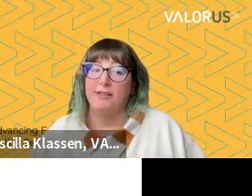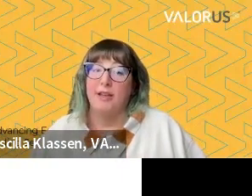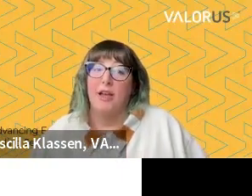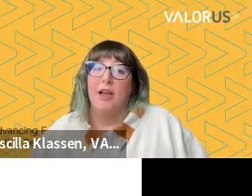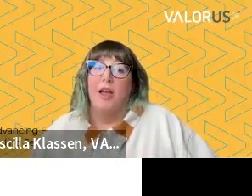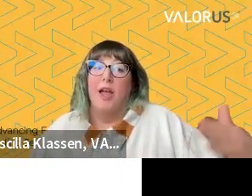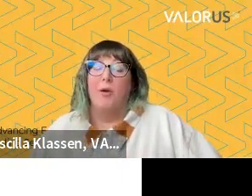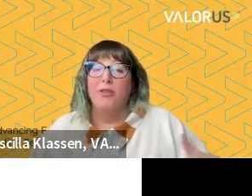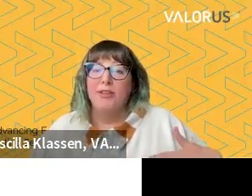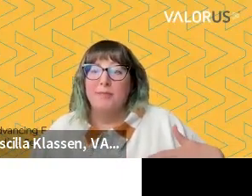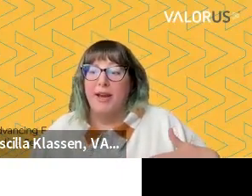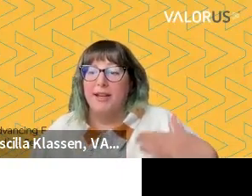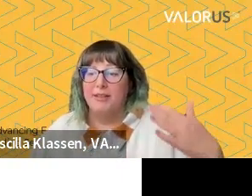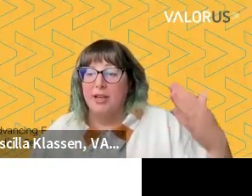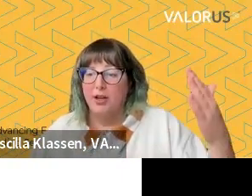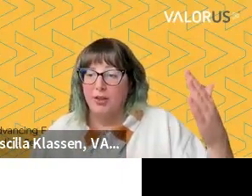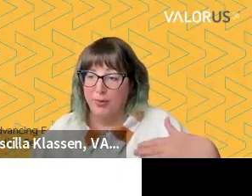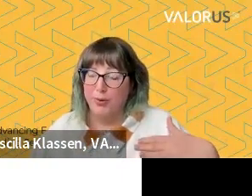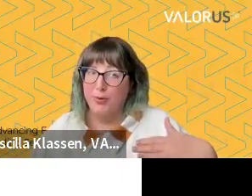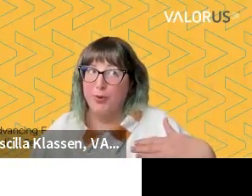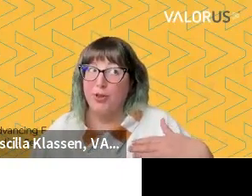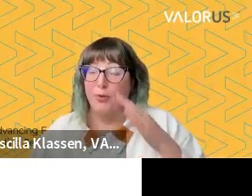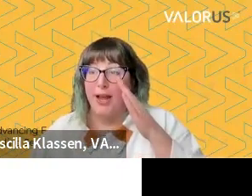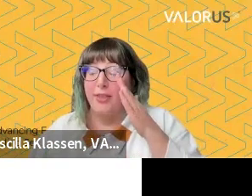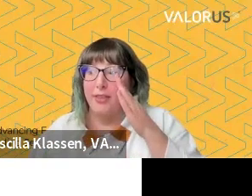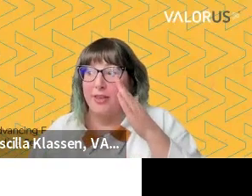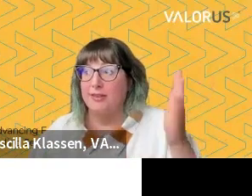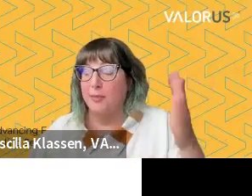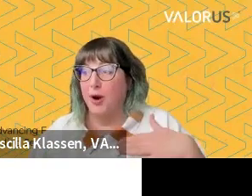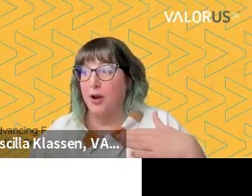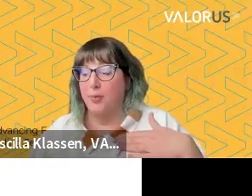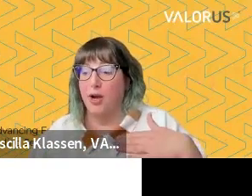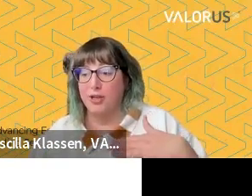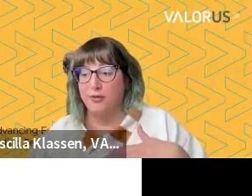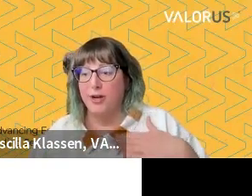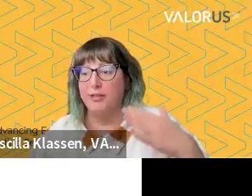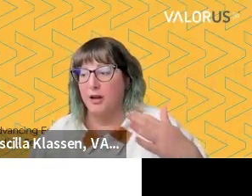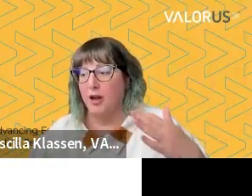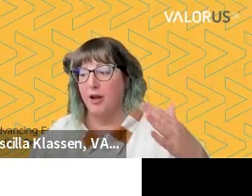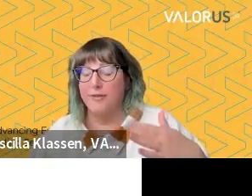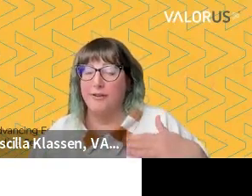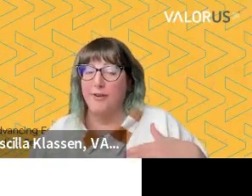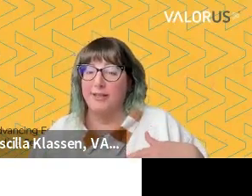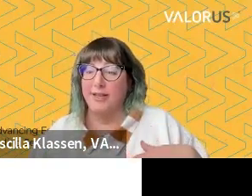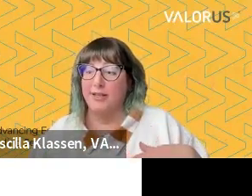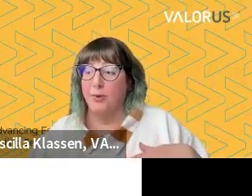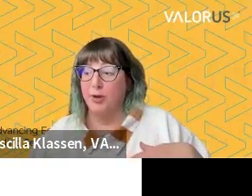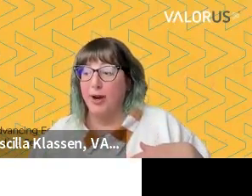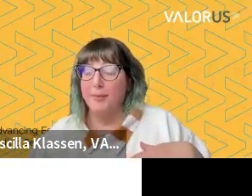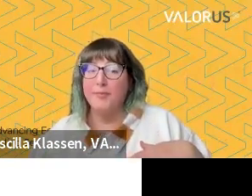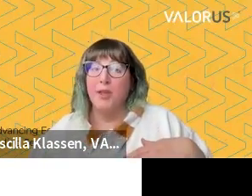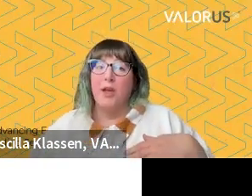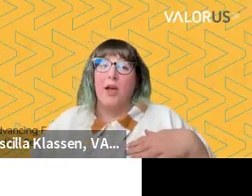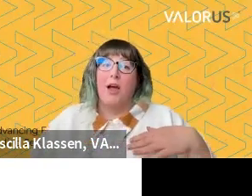their needs. And what this meant is through the grant that this is a project for, it's an Office on Violence Against